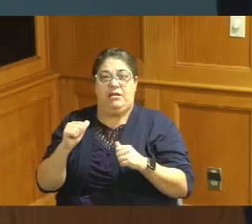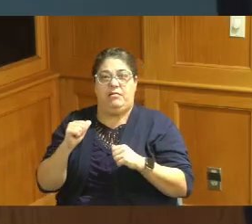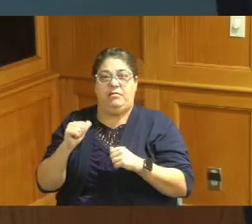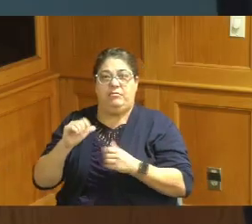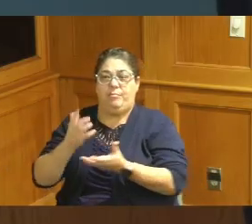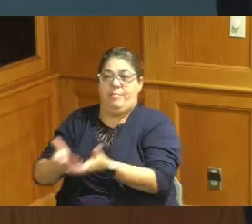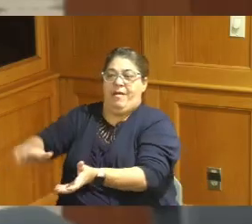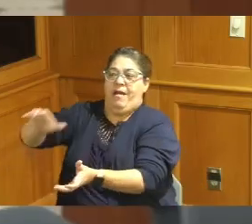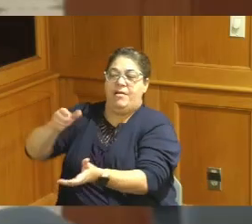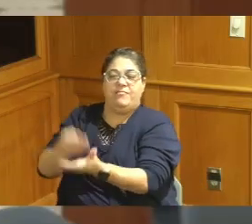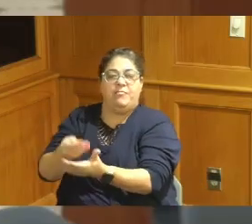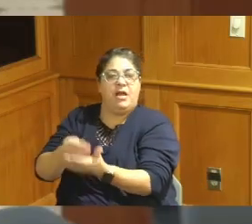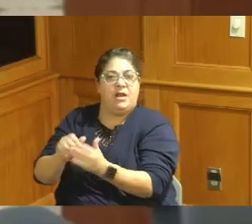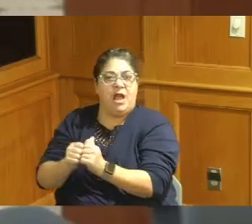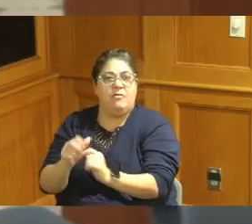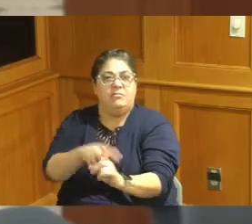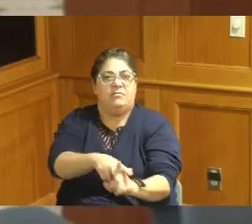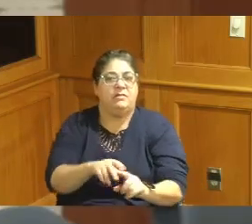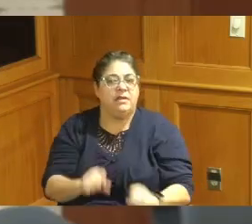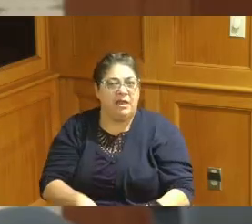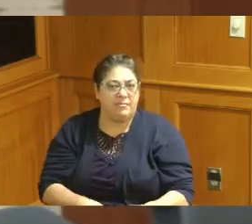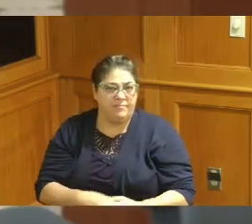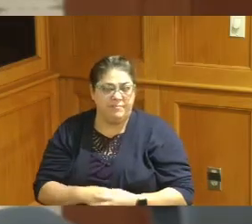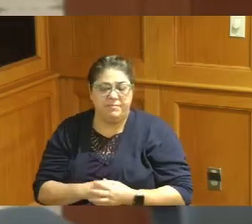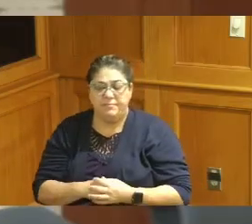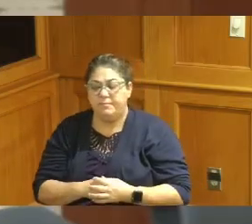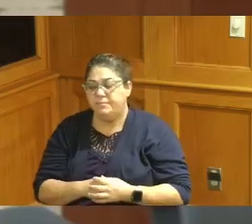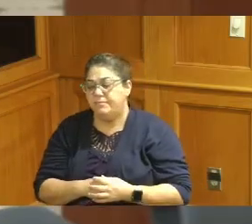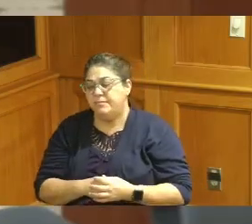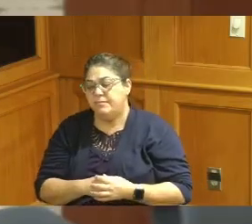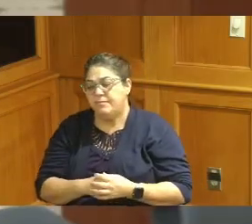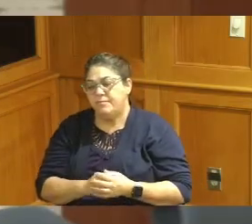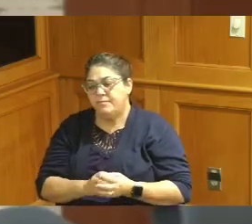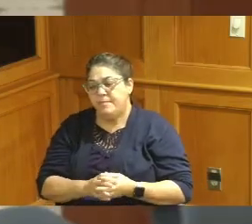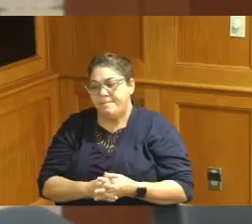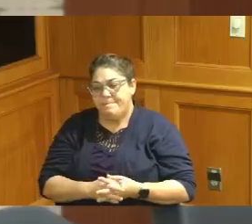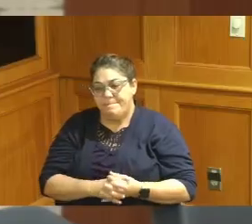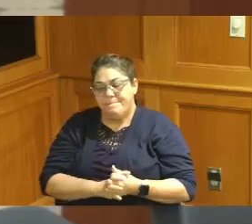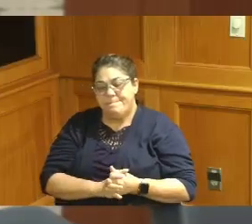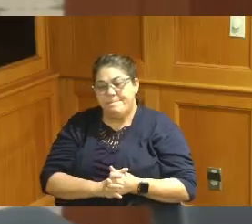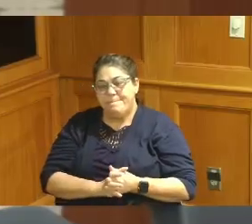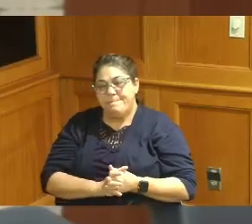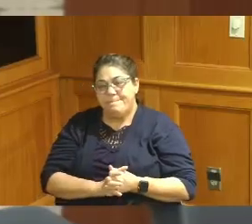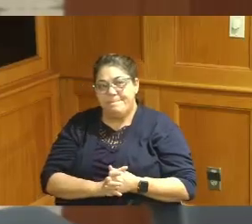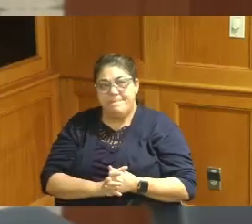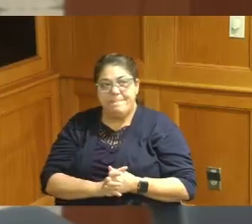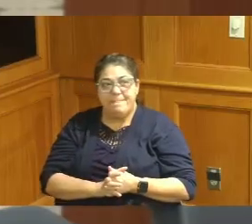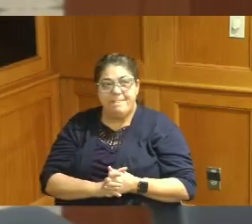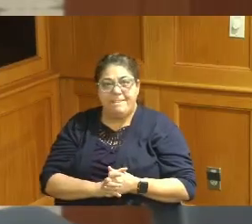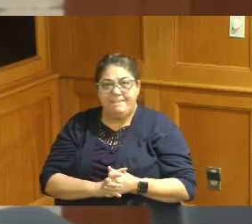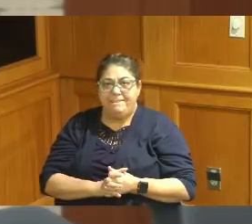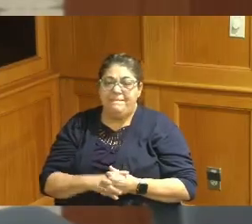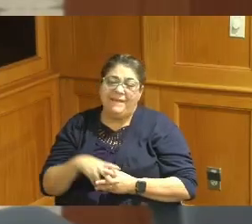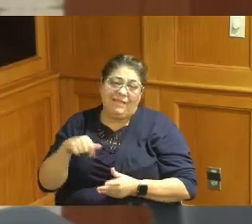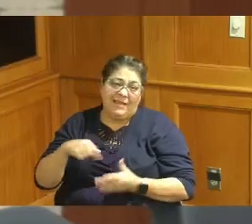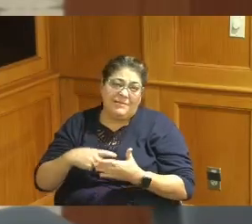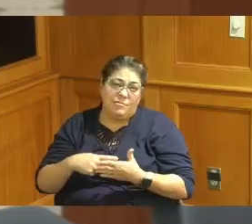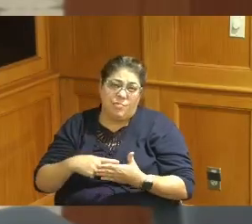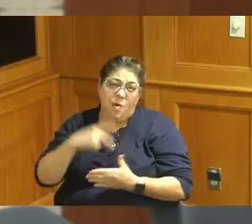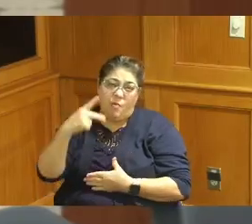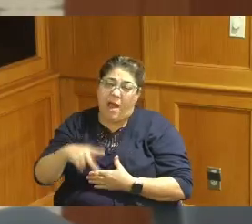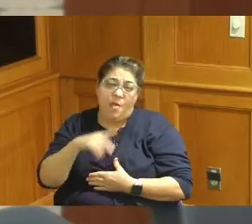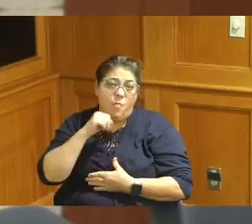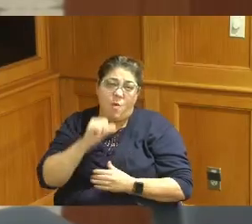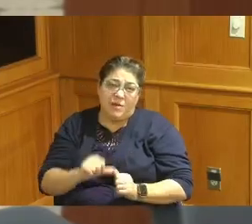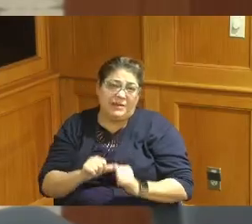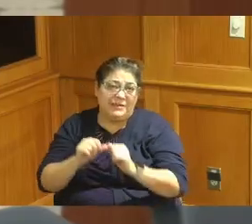out there? Yeah. So, you know, this program was really a one-off, right? I think the Department